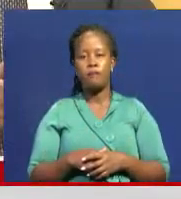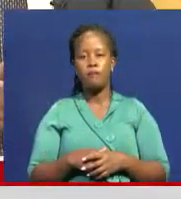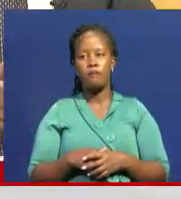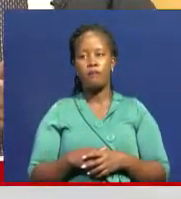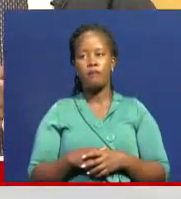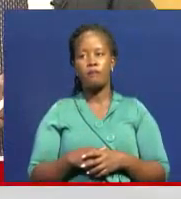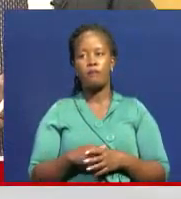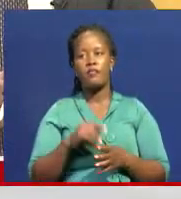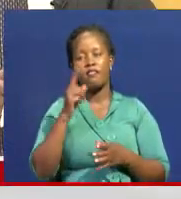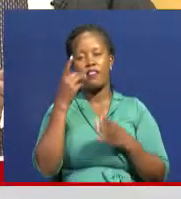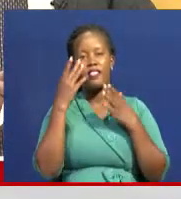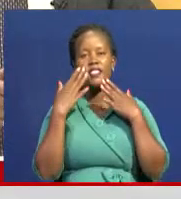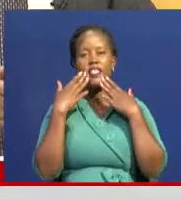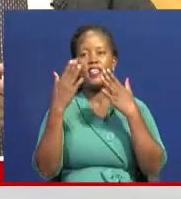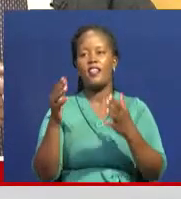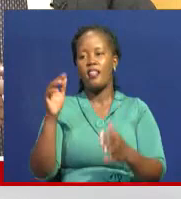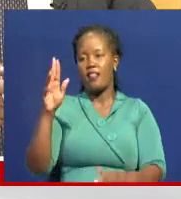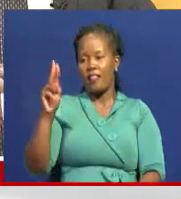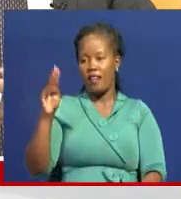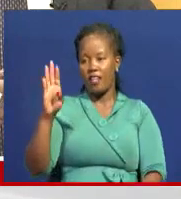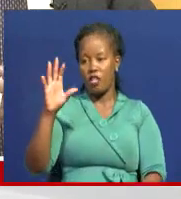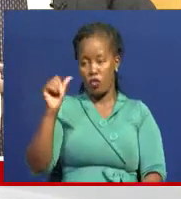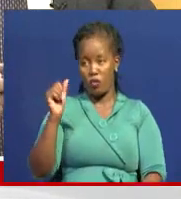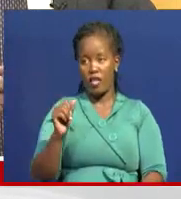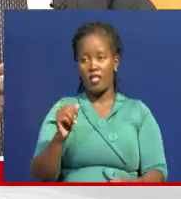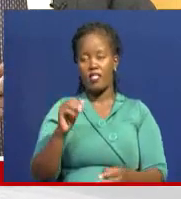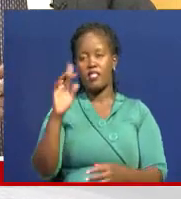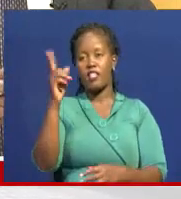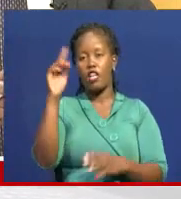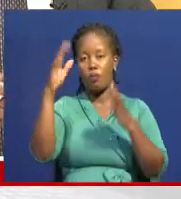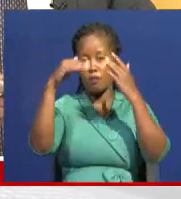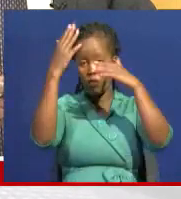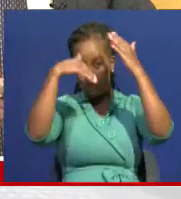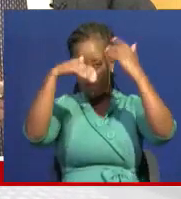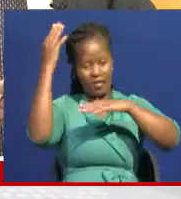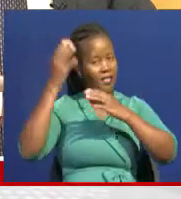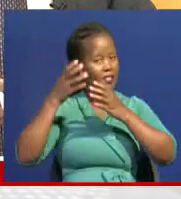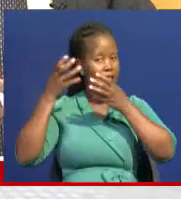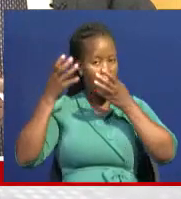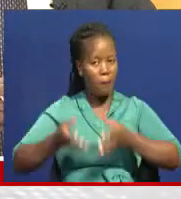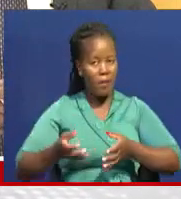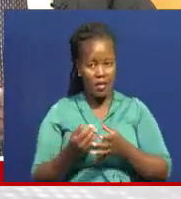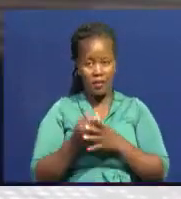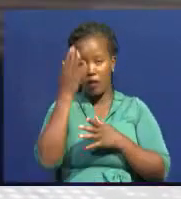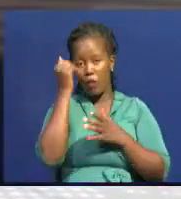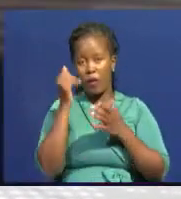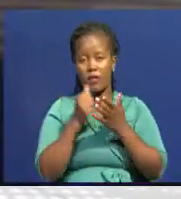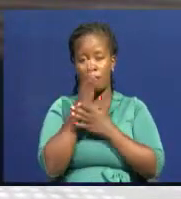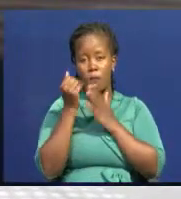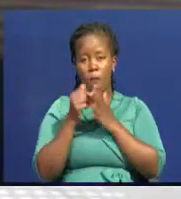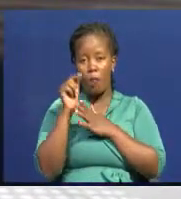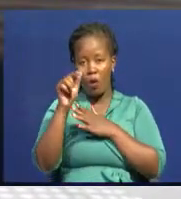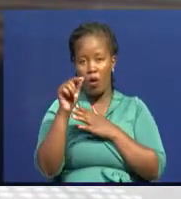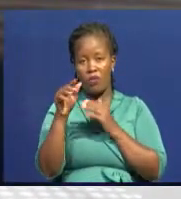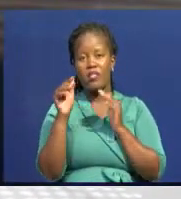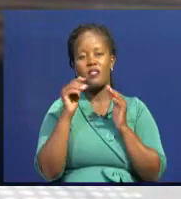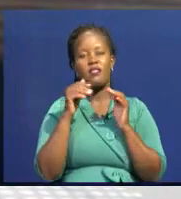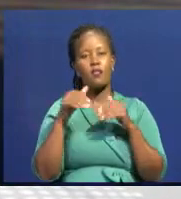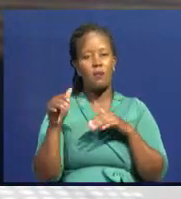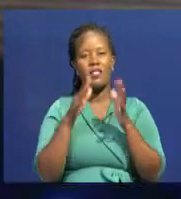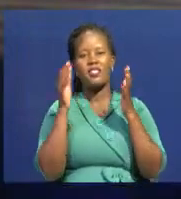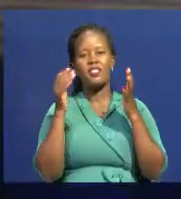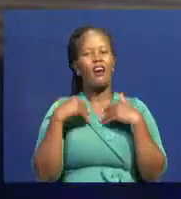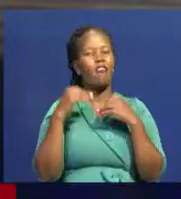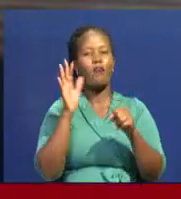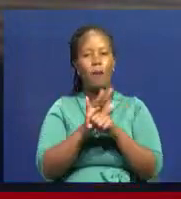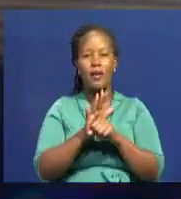have to thank UNES and UN massively, because this is the gap that we've had for many, many years that needs to